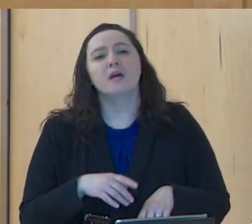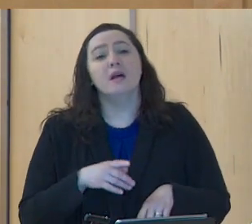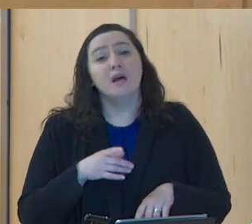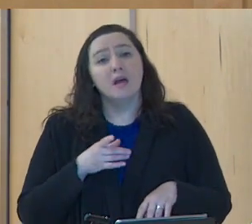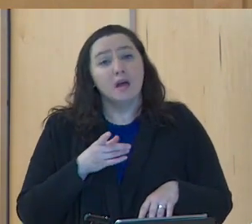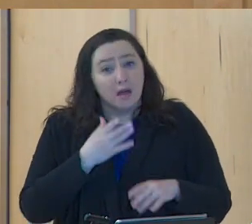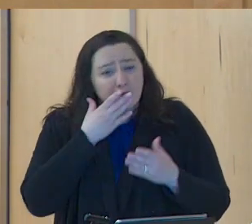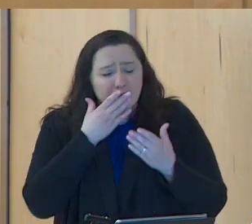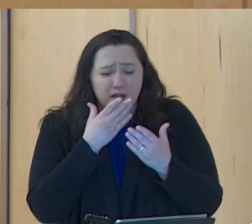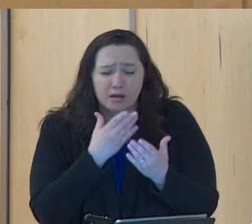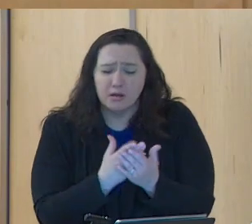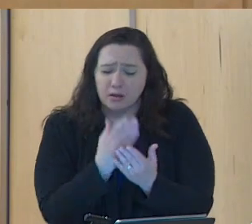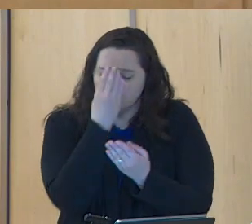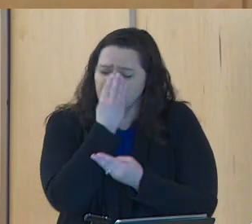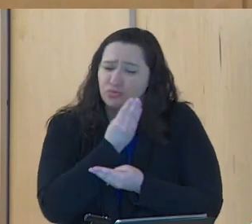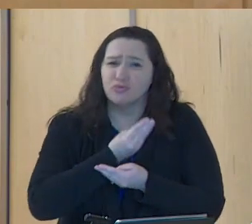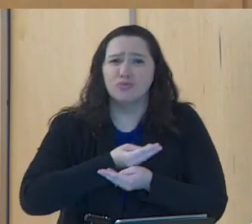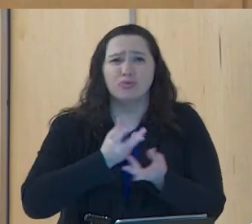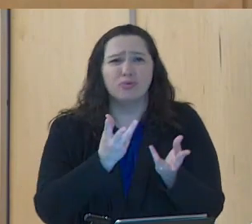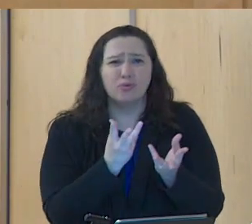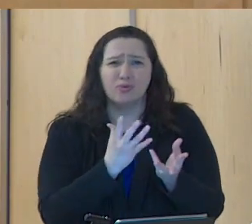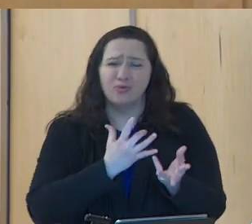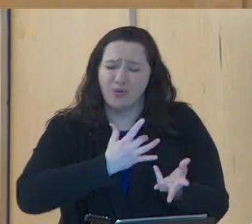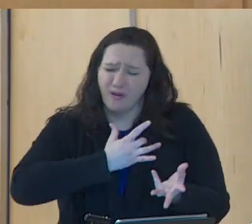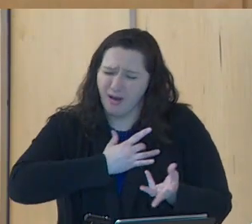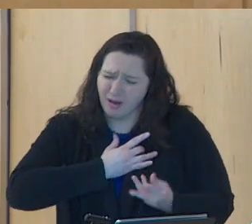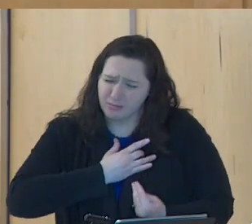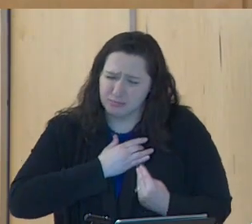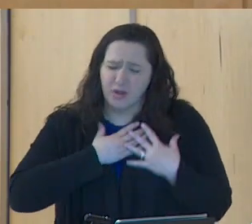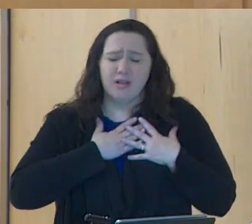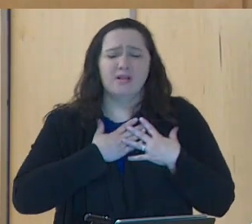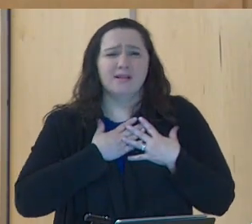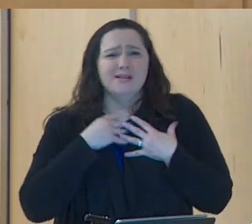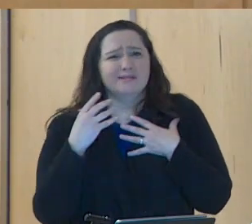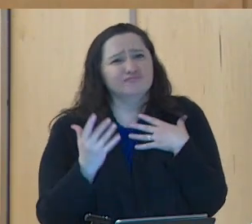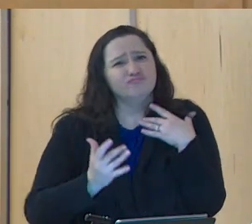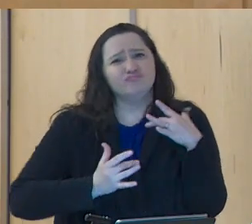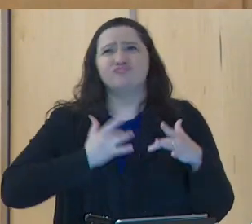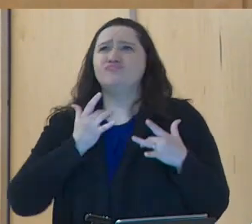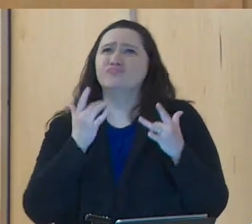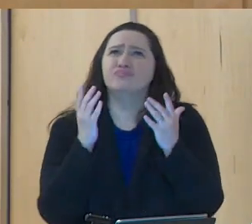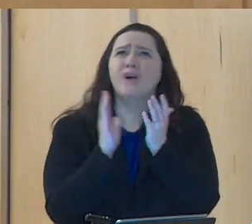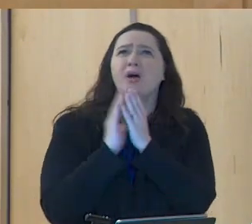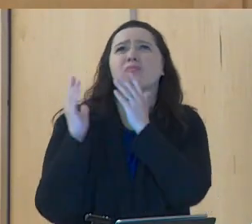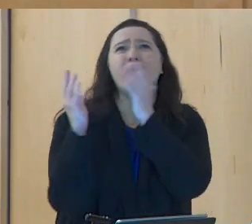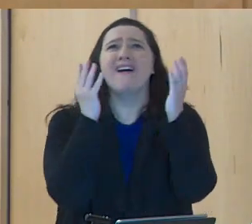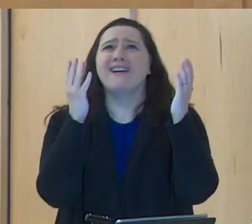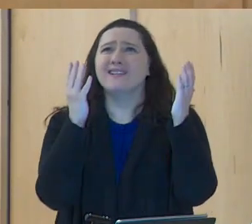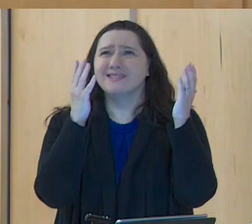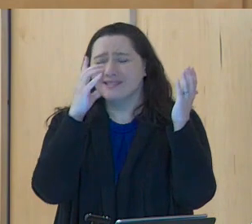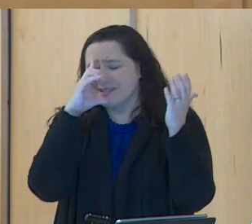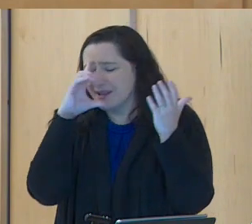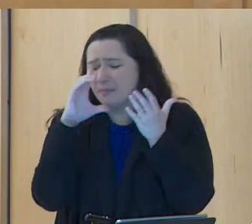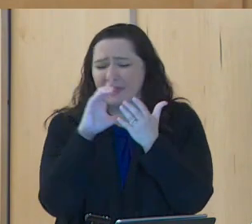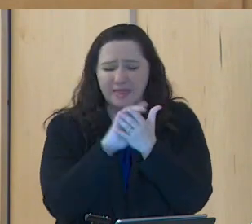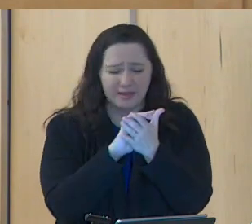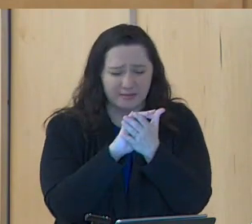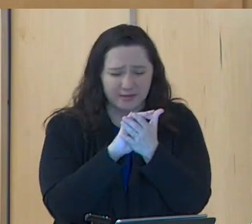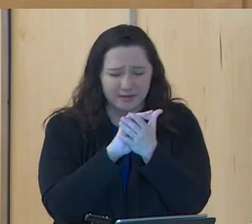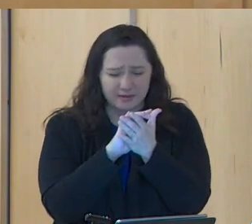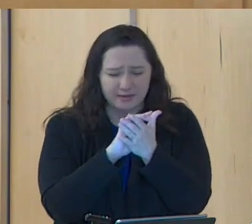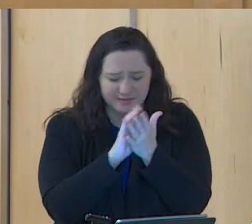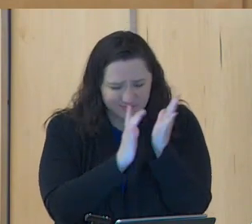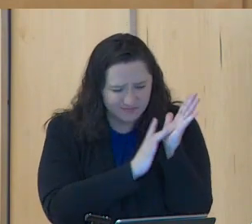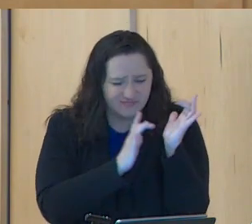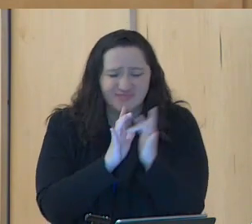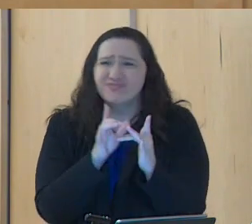that moves our hearts to joy and praise of God in believing that what Jesus did, he did for me. But it's also